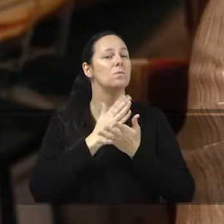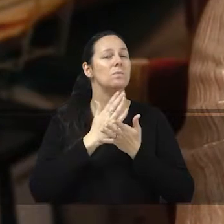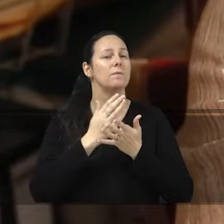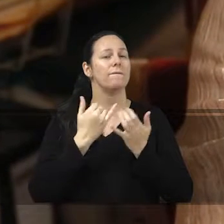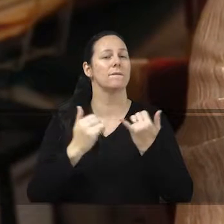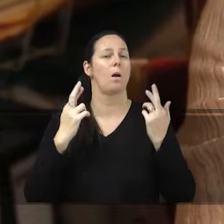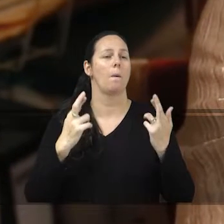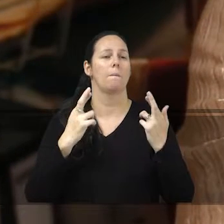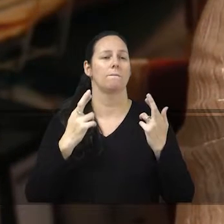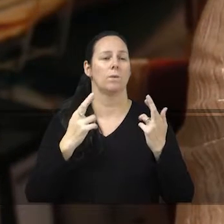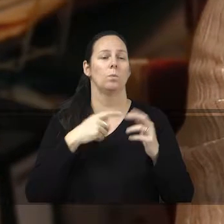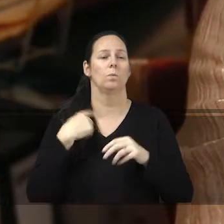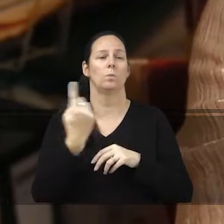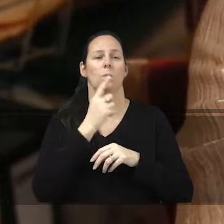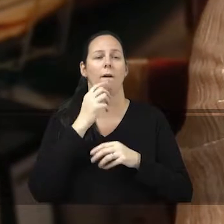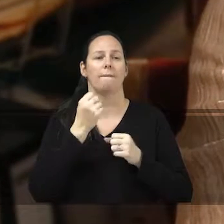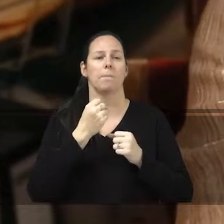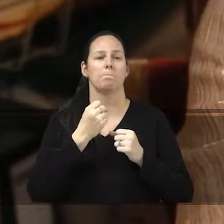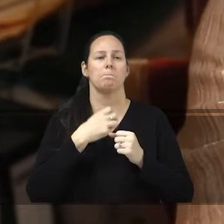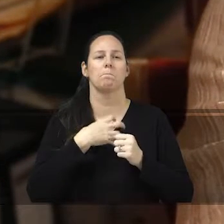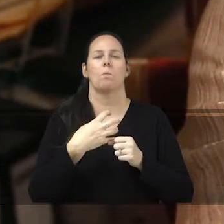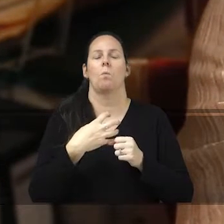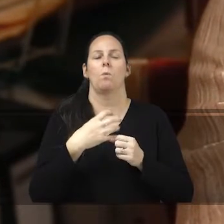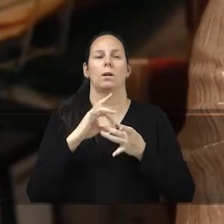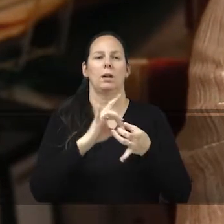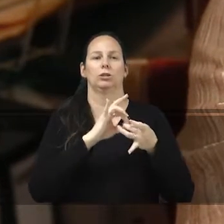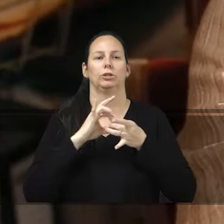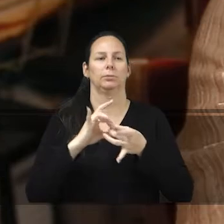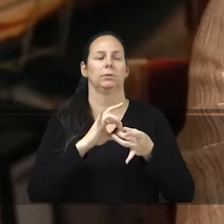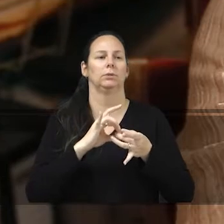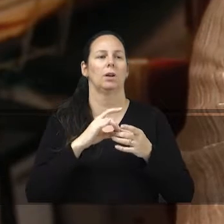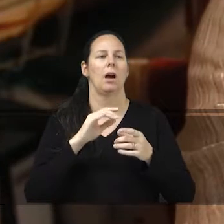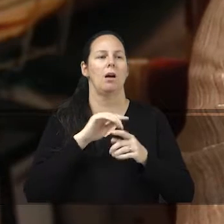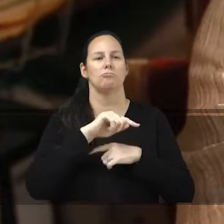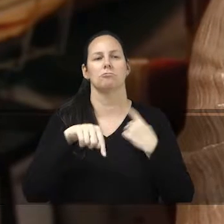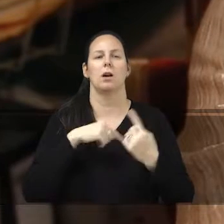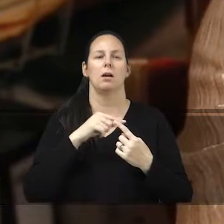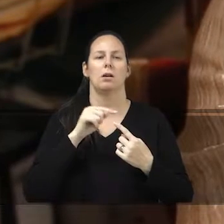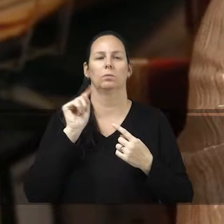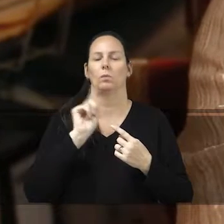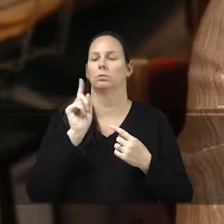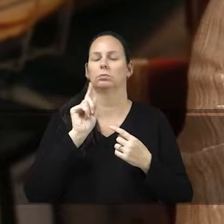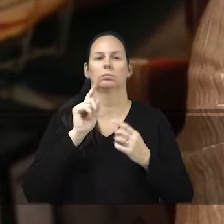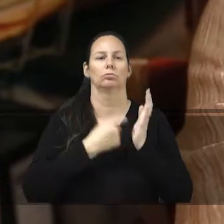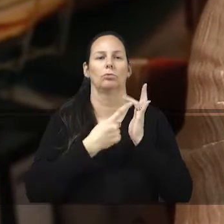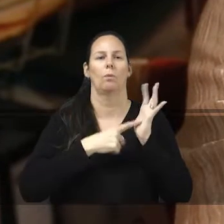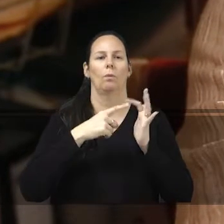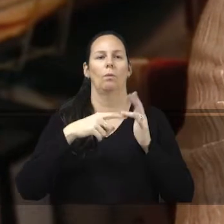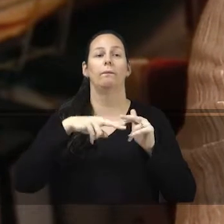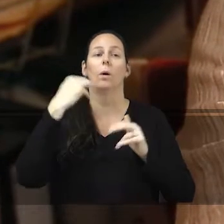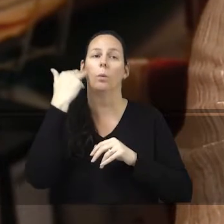hopeful that we will have much more engagement around what is the role of women.